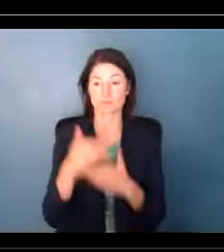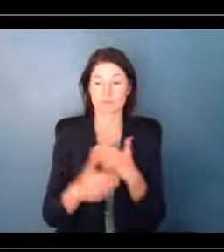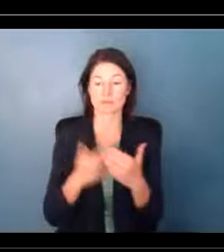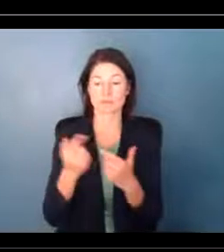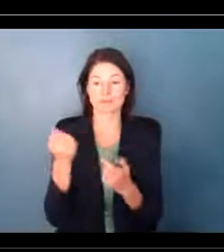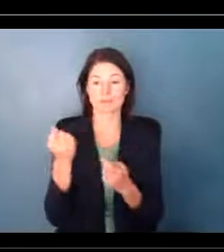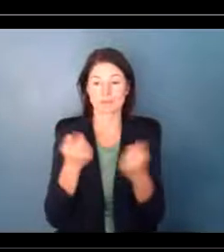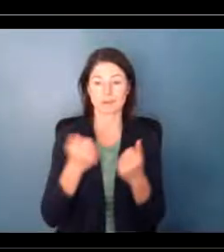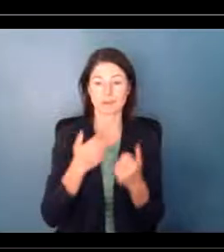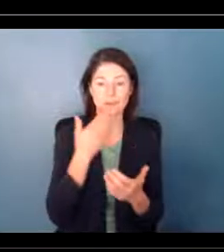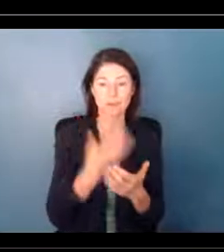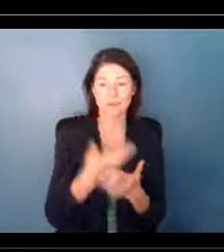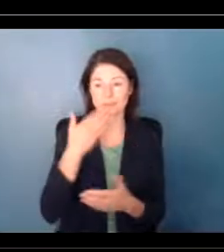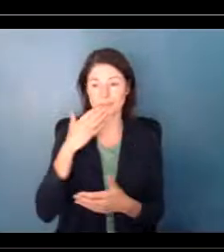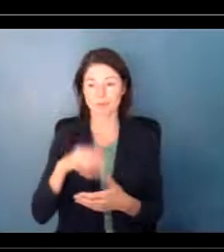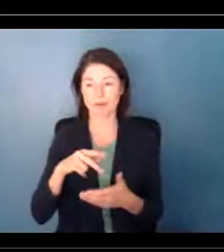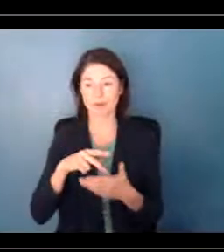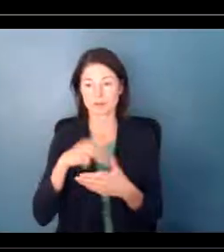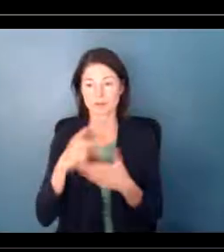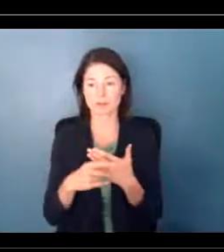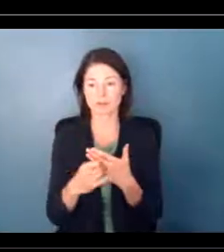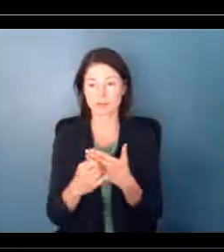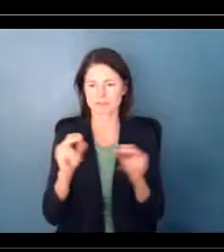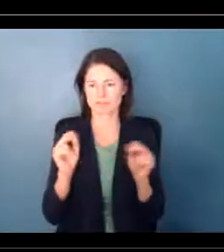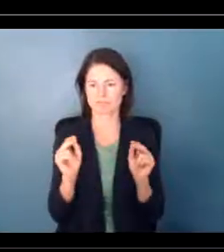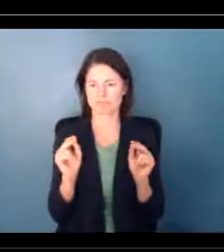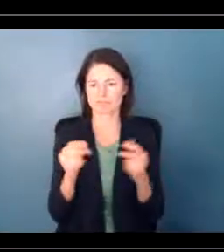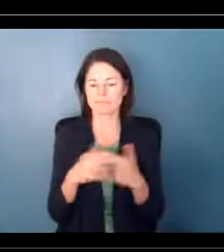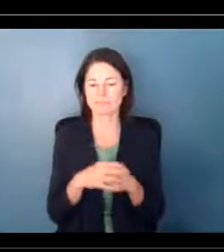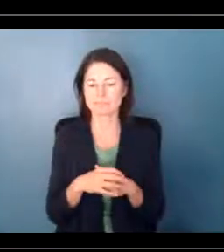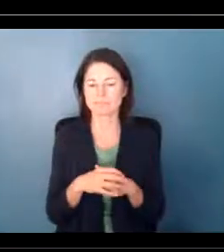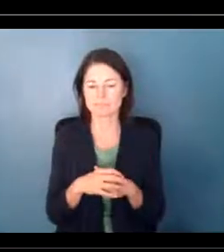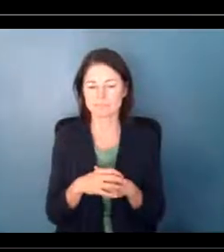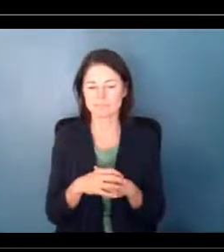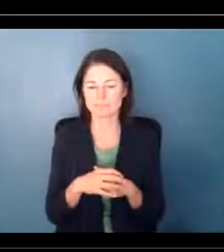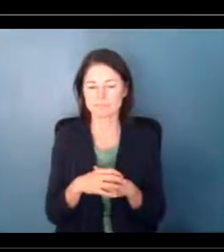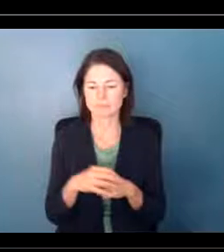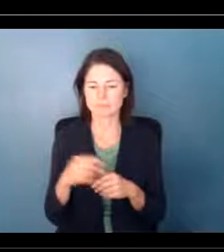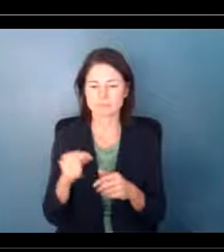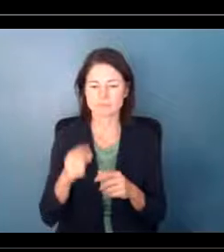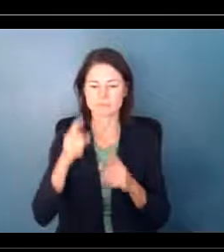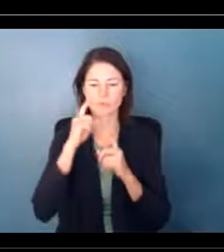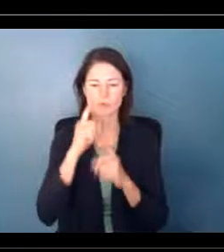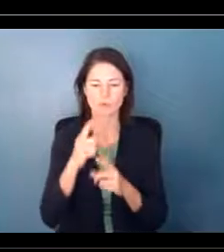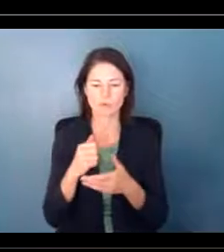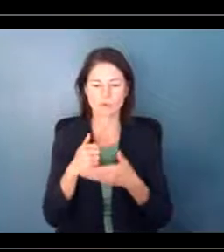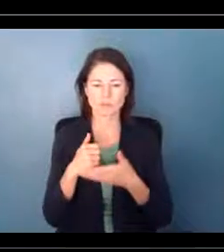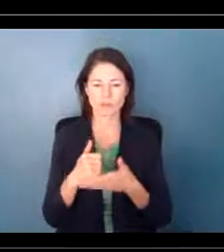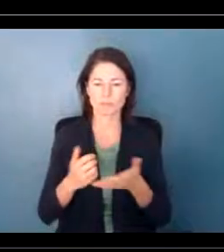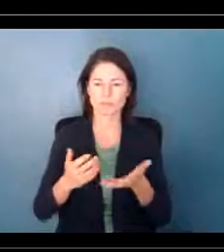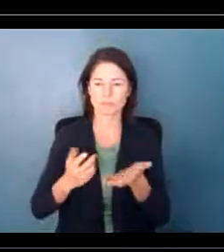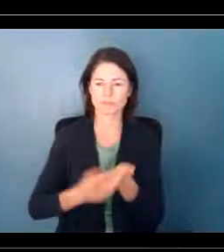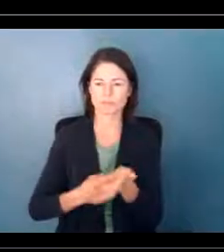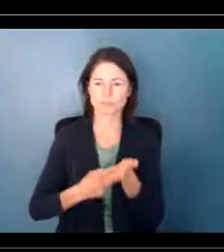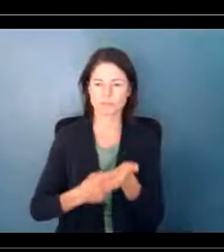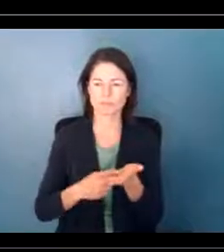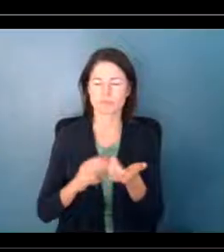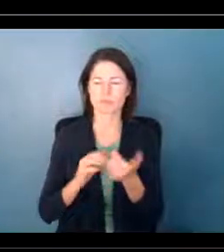a process that's really built around helping to have a conversation in regards to how we can better align